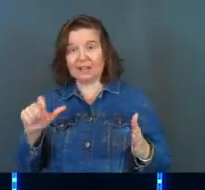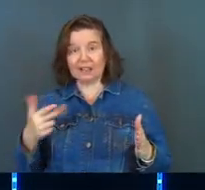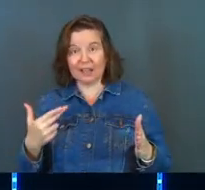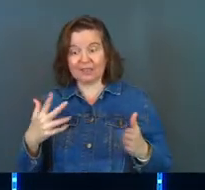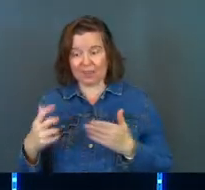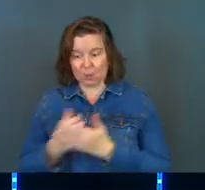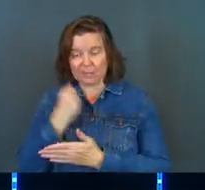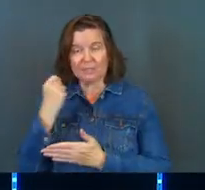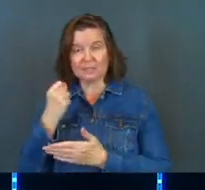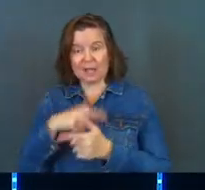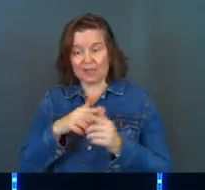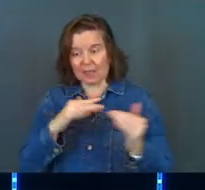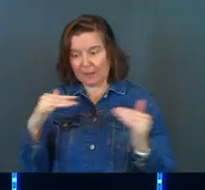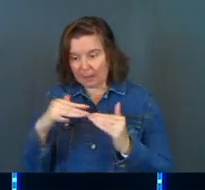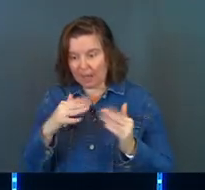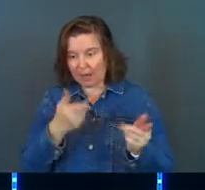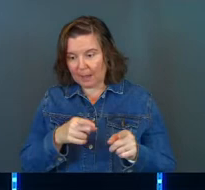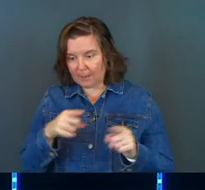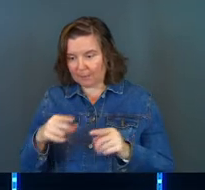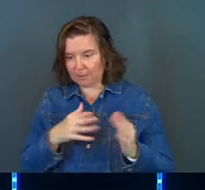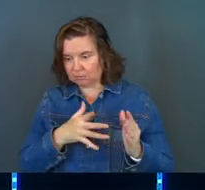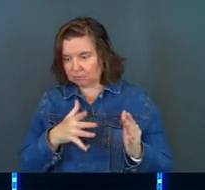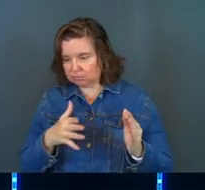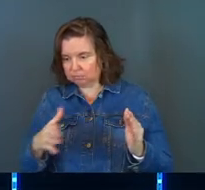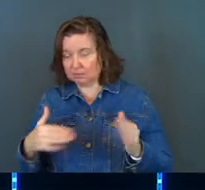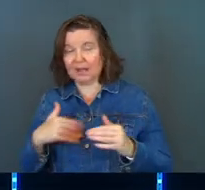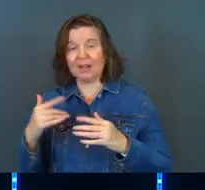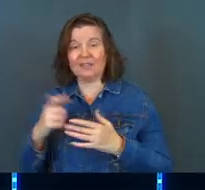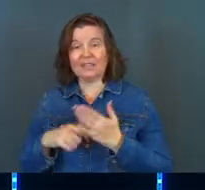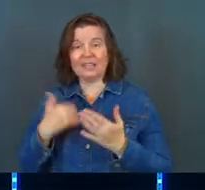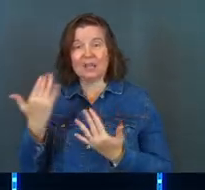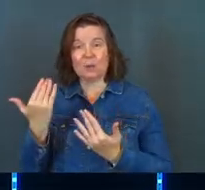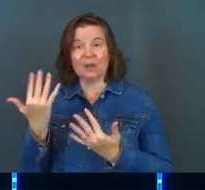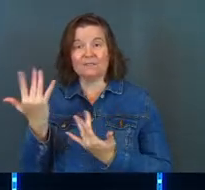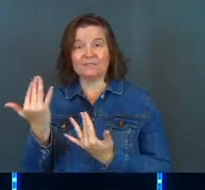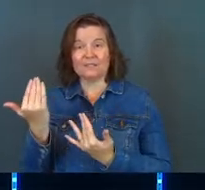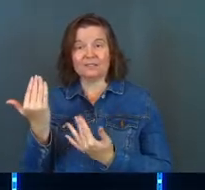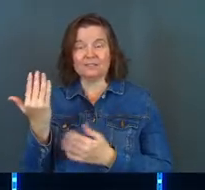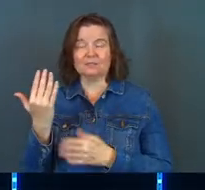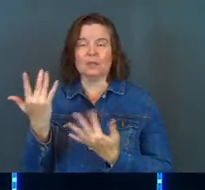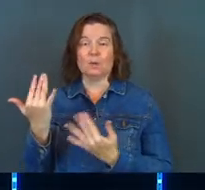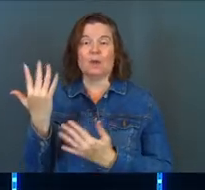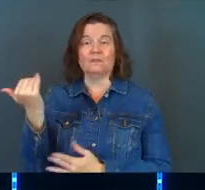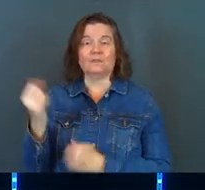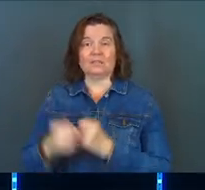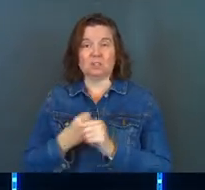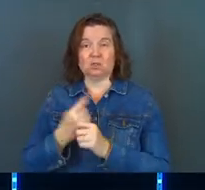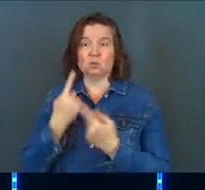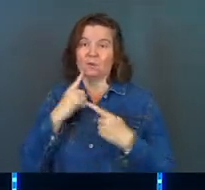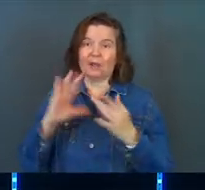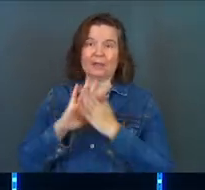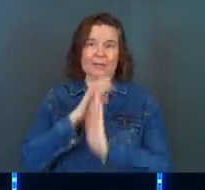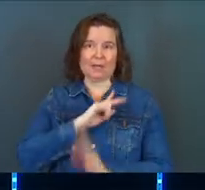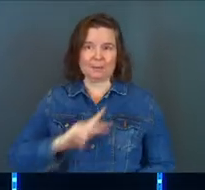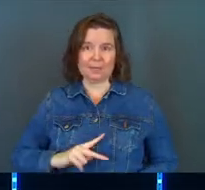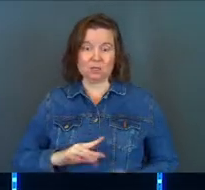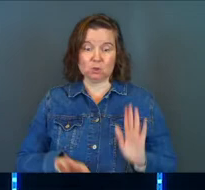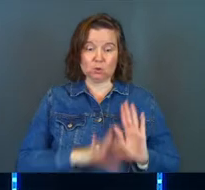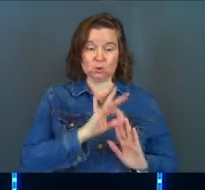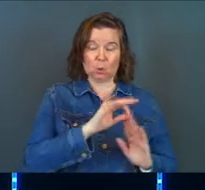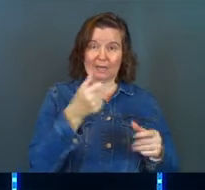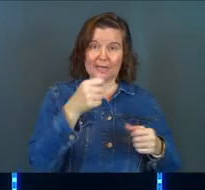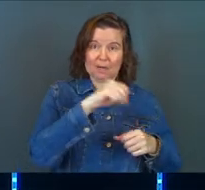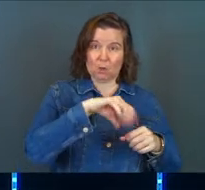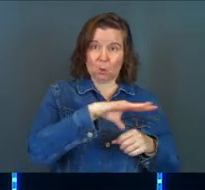wins. And then all the battles happen. The text tells us he waited 15 years to become king, finally become king. He was chosen and